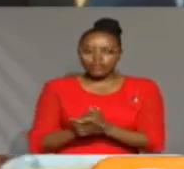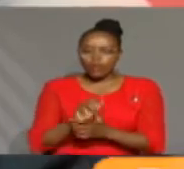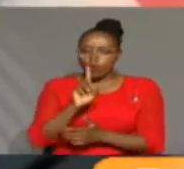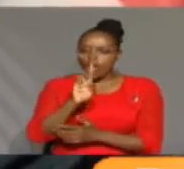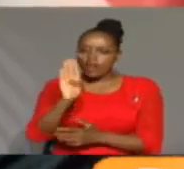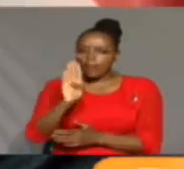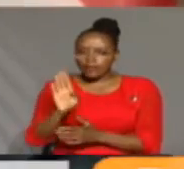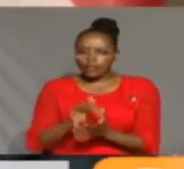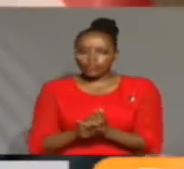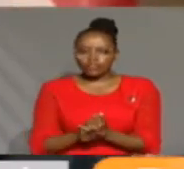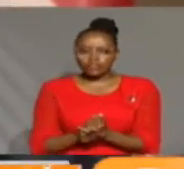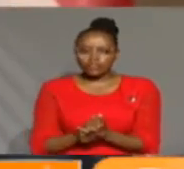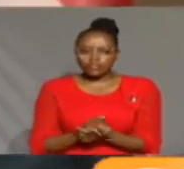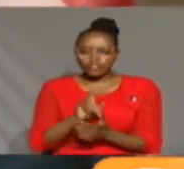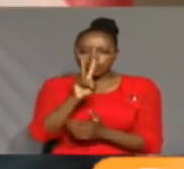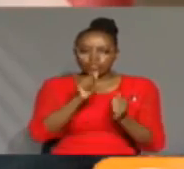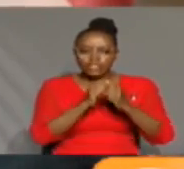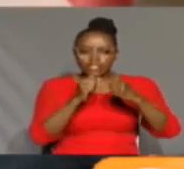billion. Financial year